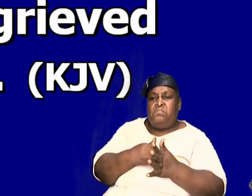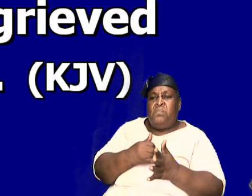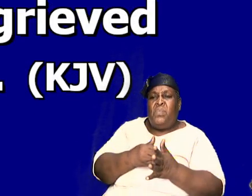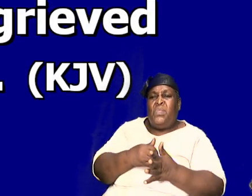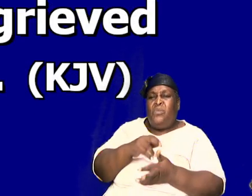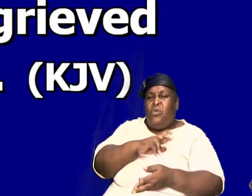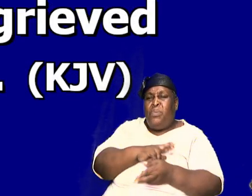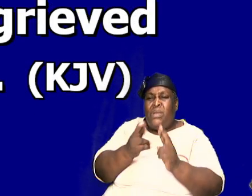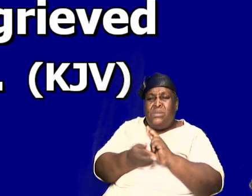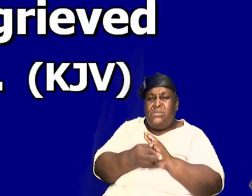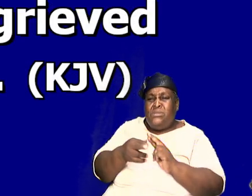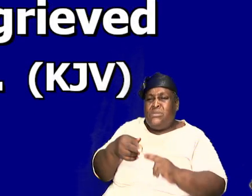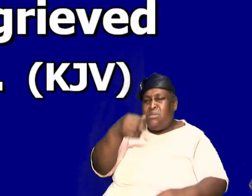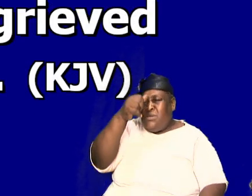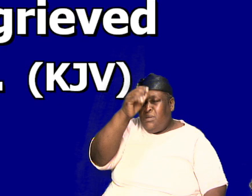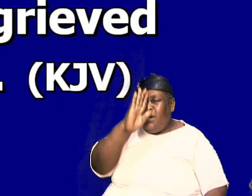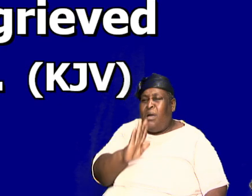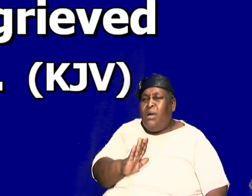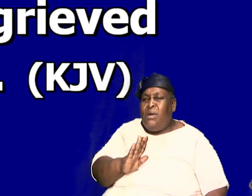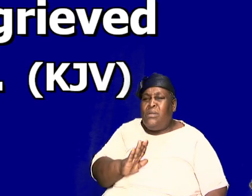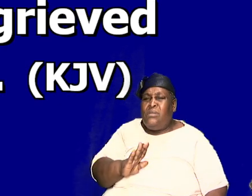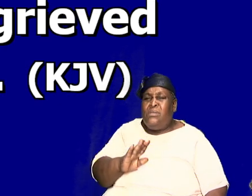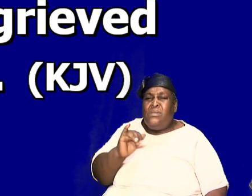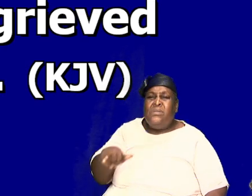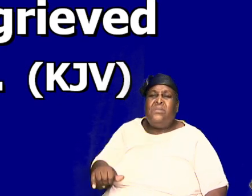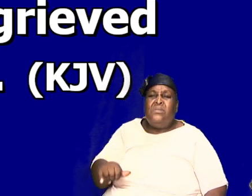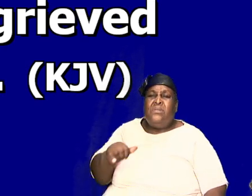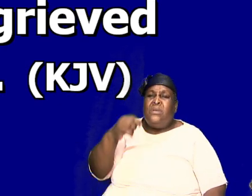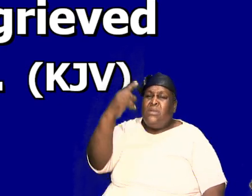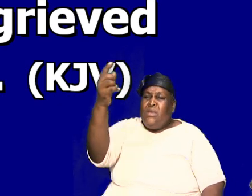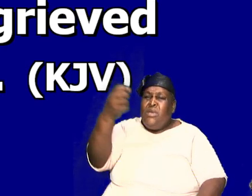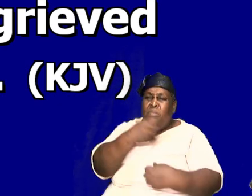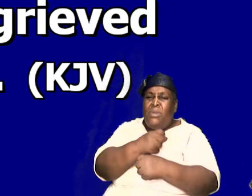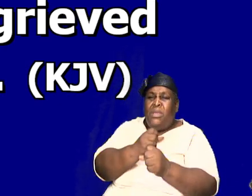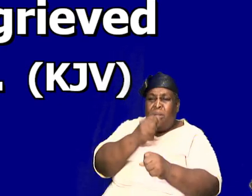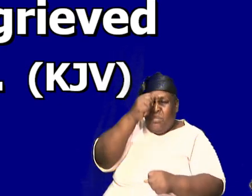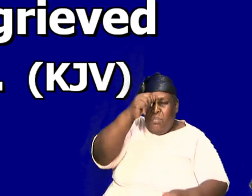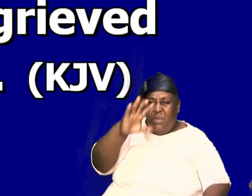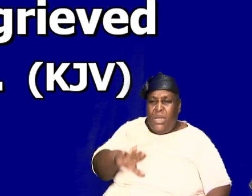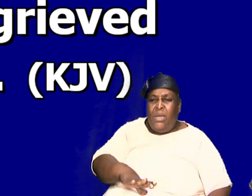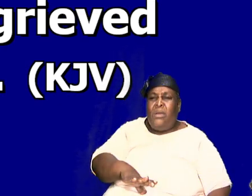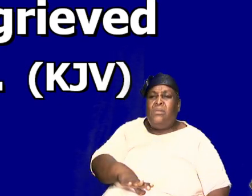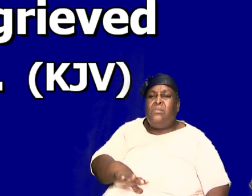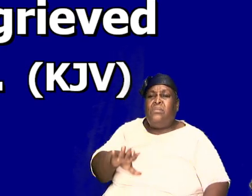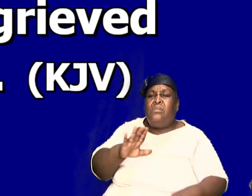And that it repented the Lord that he had made